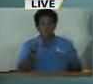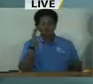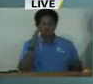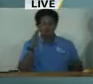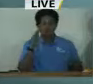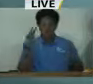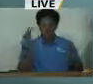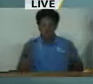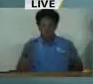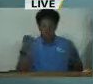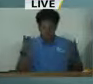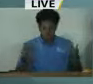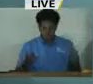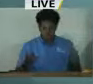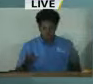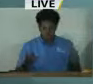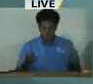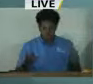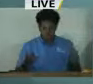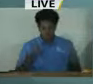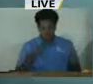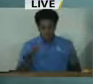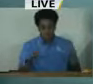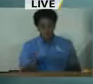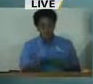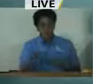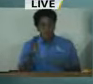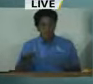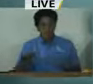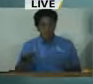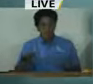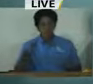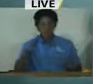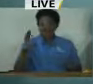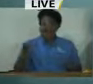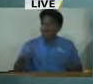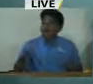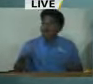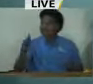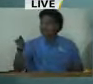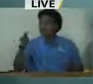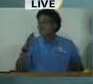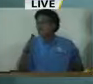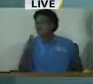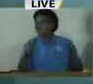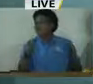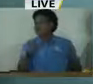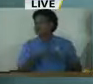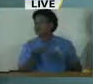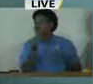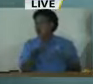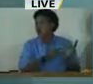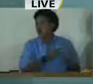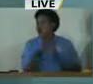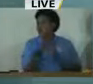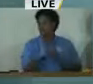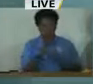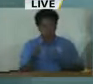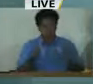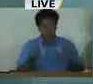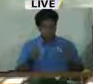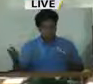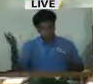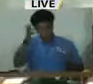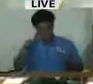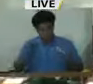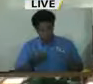now as a full parliament, as a parliament that wants to be honest and straightforward.